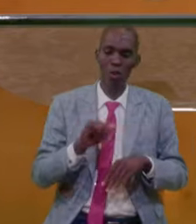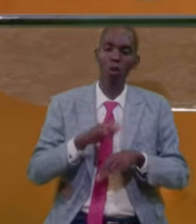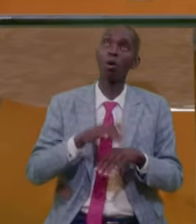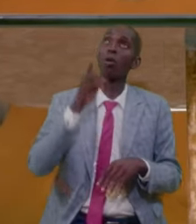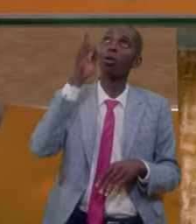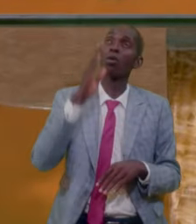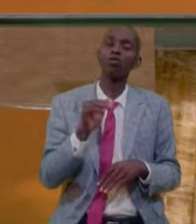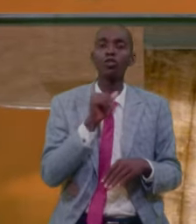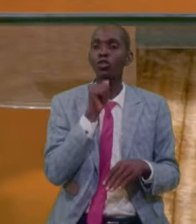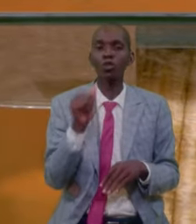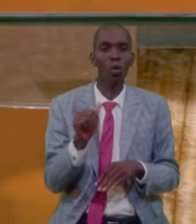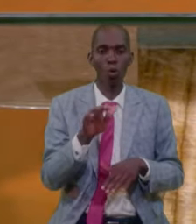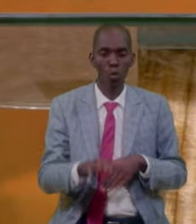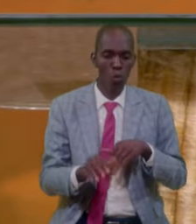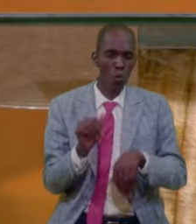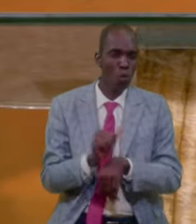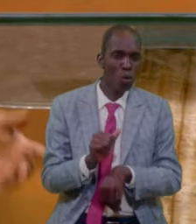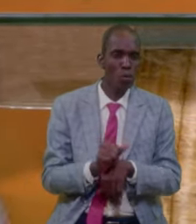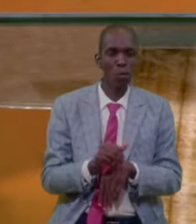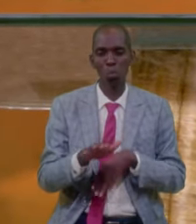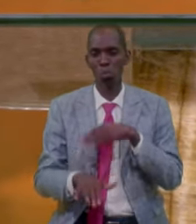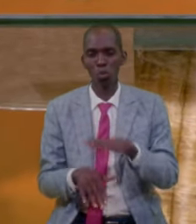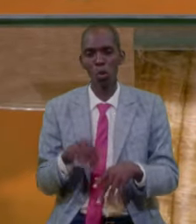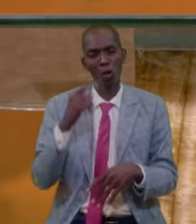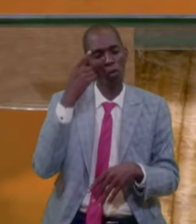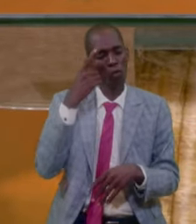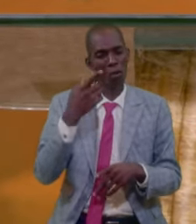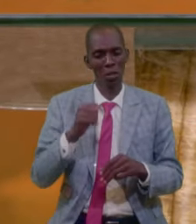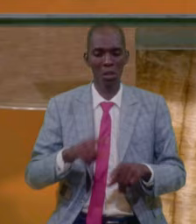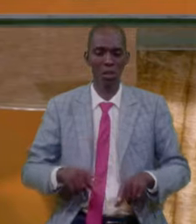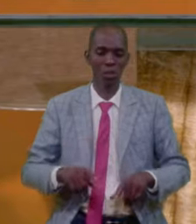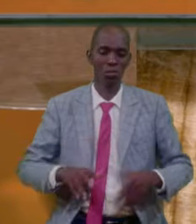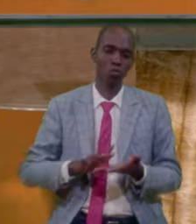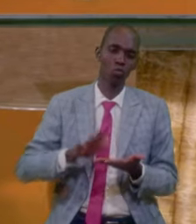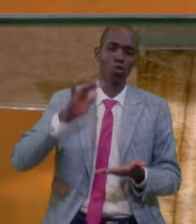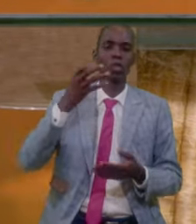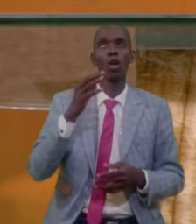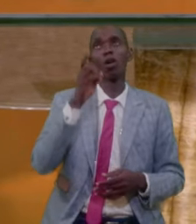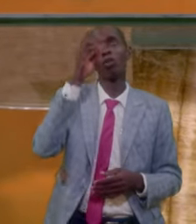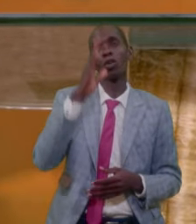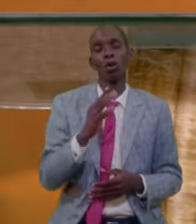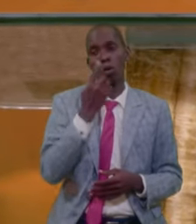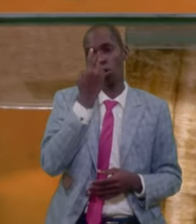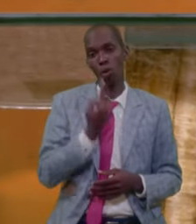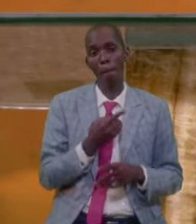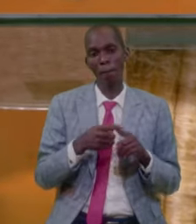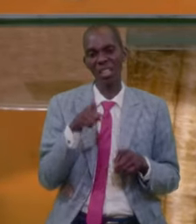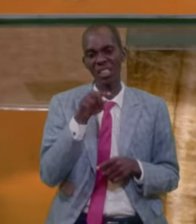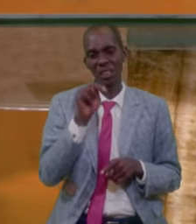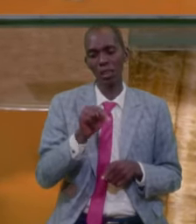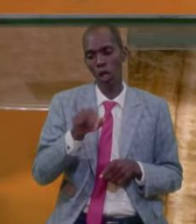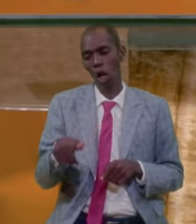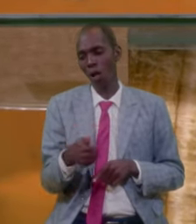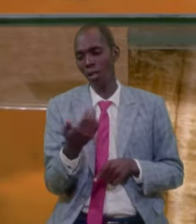not walking. They are not living for the glory of God alone. They are looking for another thing. It says